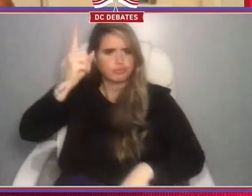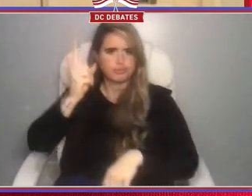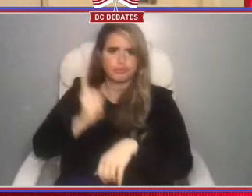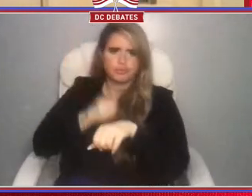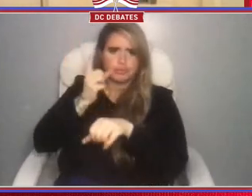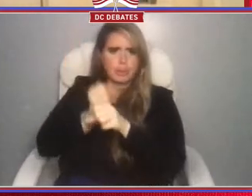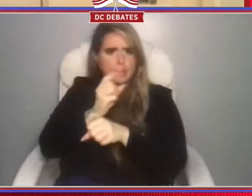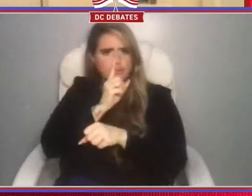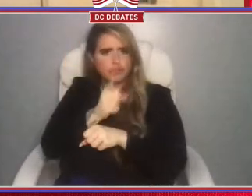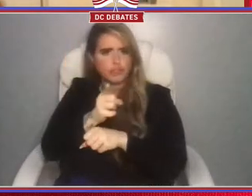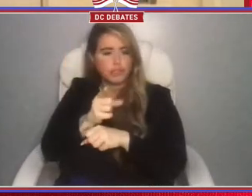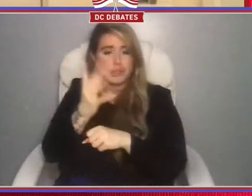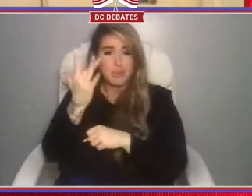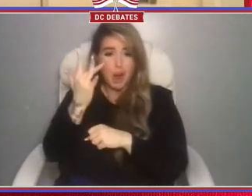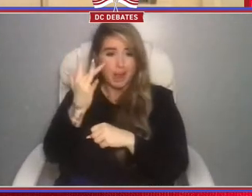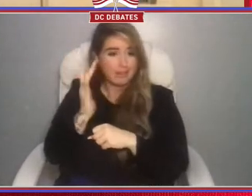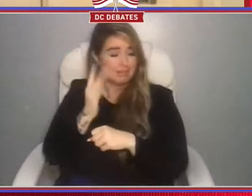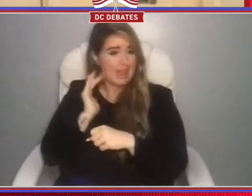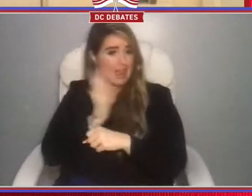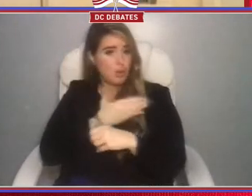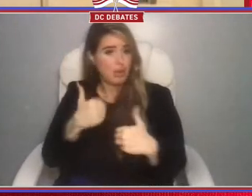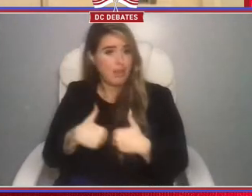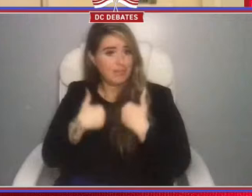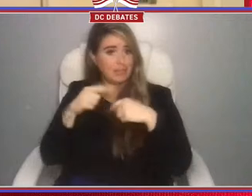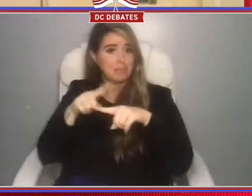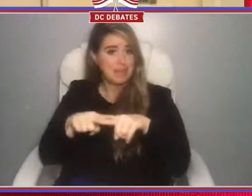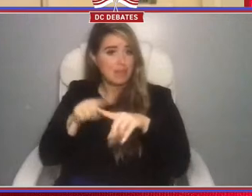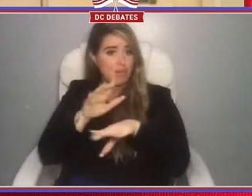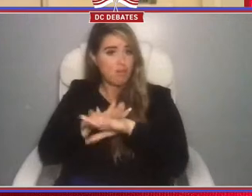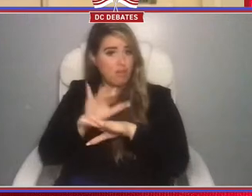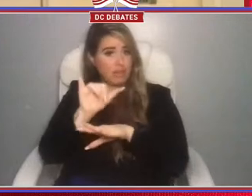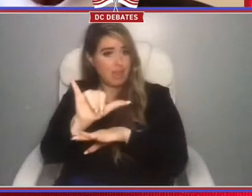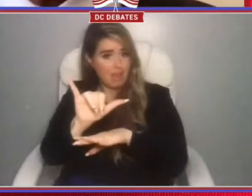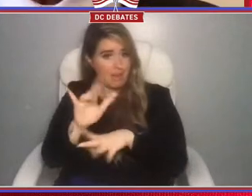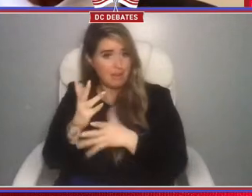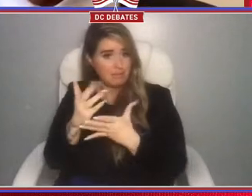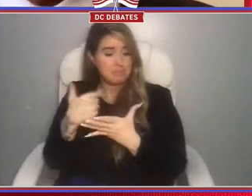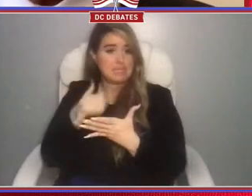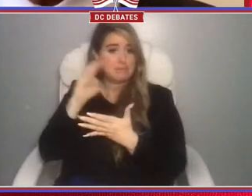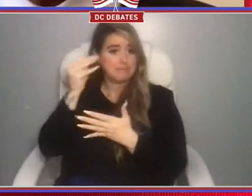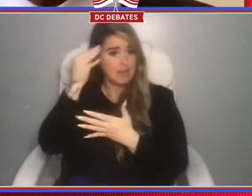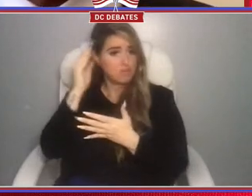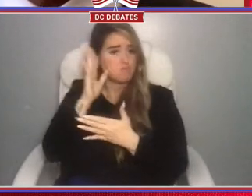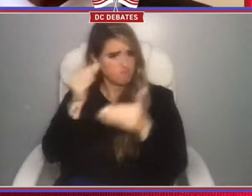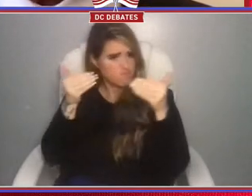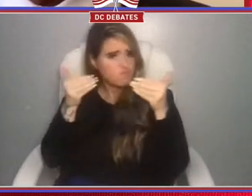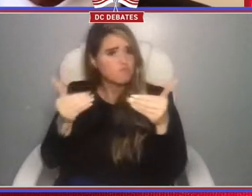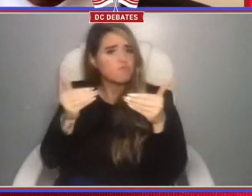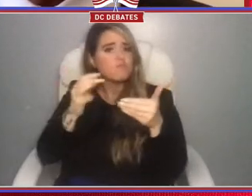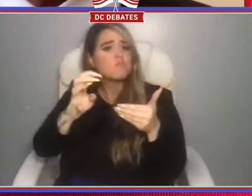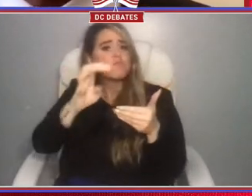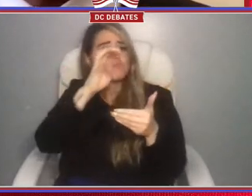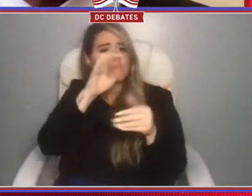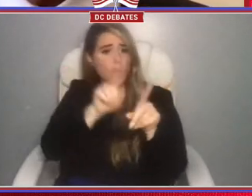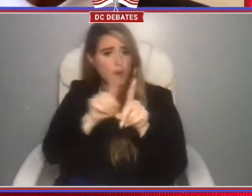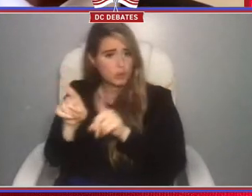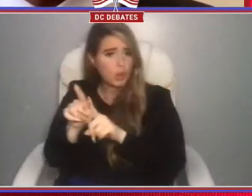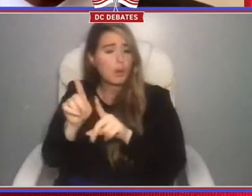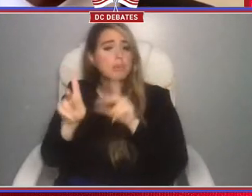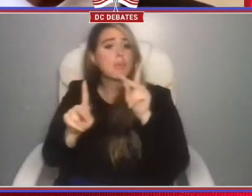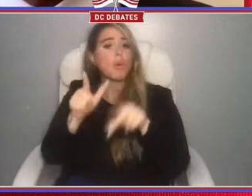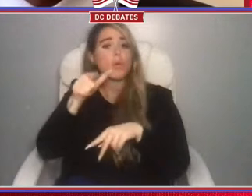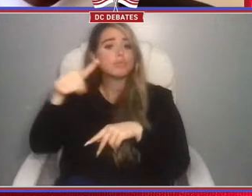it. And as mayor, I will make those difficult decisions to do that. In addition to elevated pedestrian walks, bump